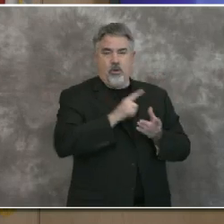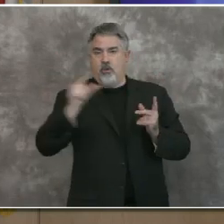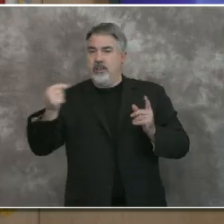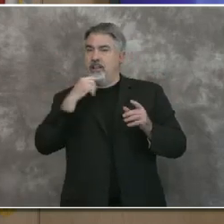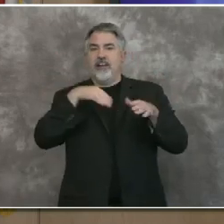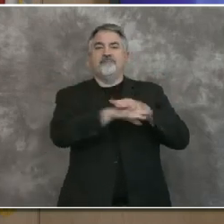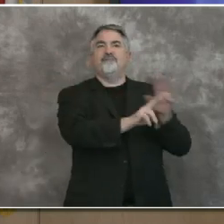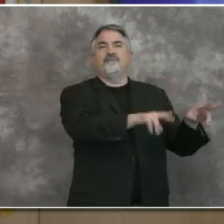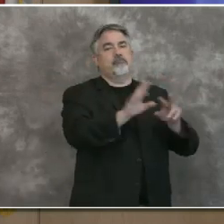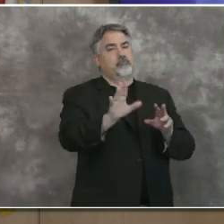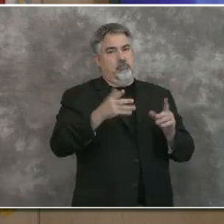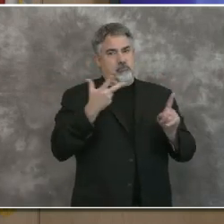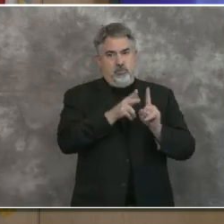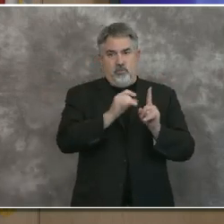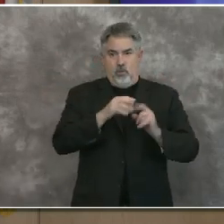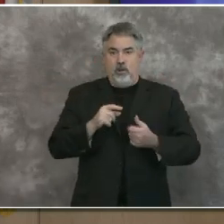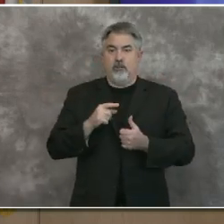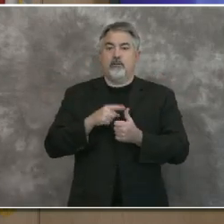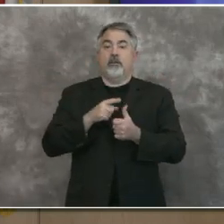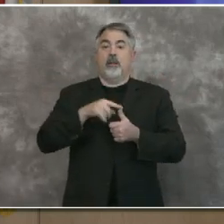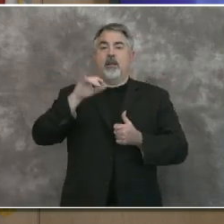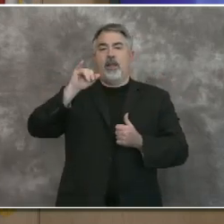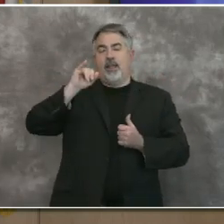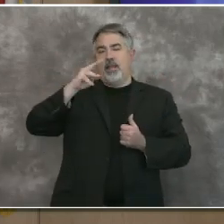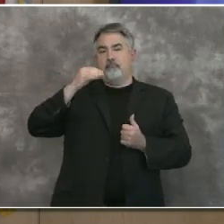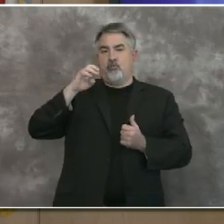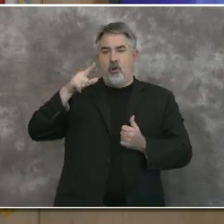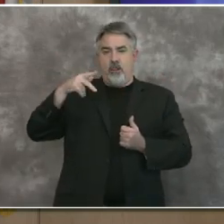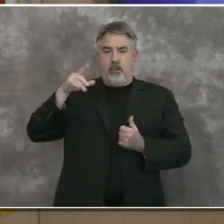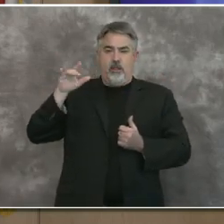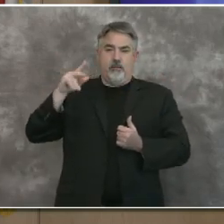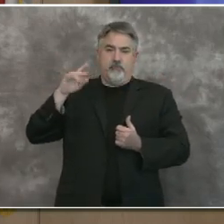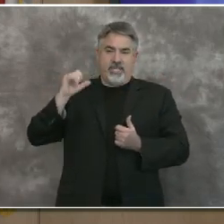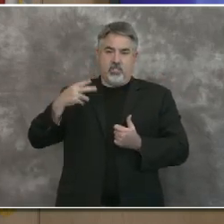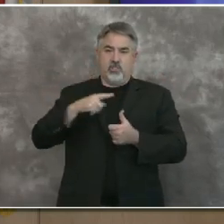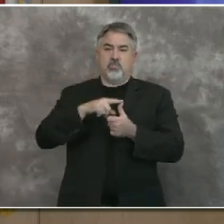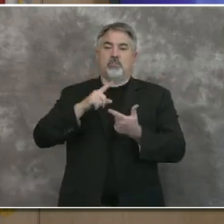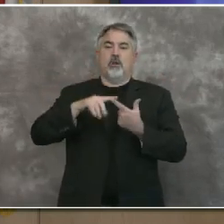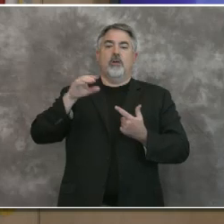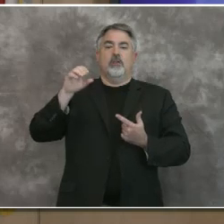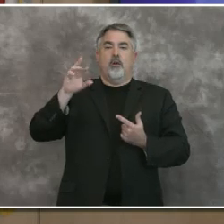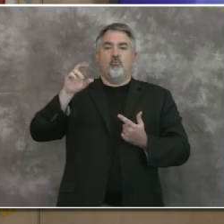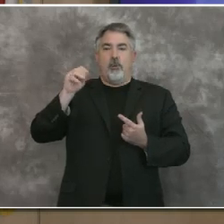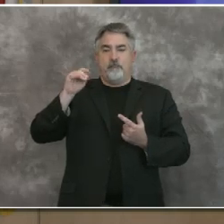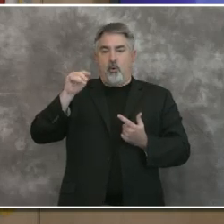Beach, Alpine, Ramona, Encinitas, Vista, and Borrego Springs.